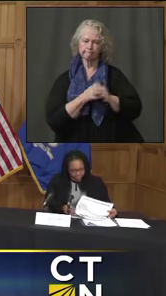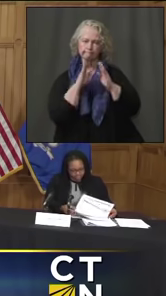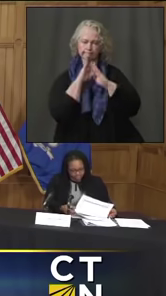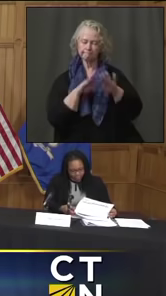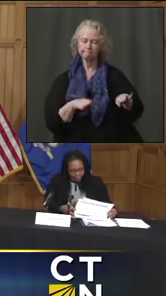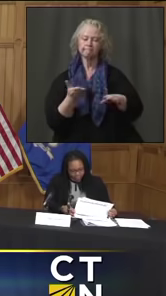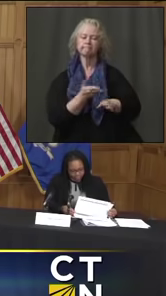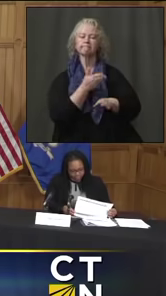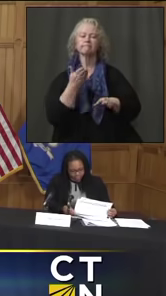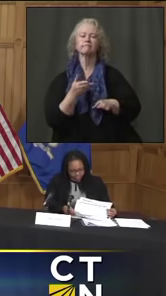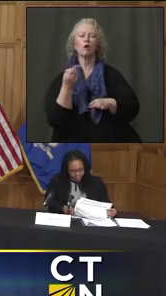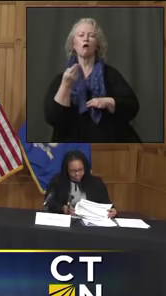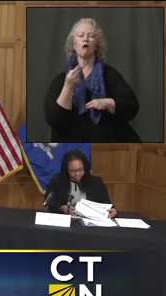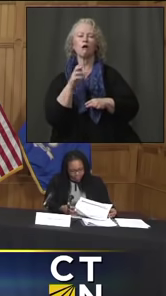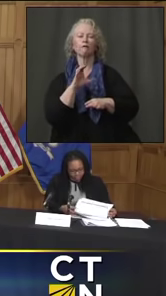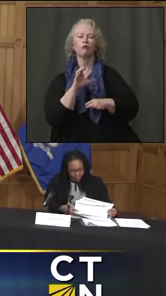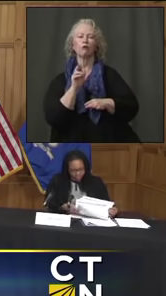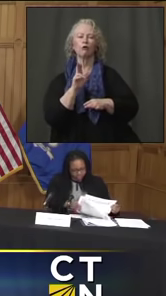Hartford Current.